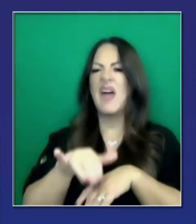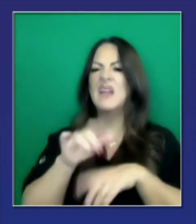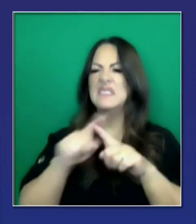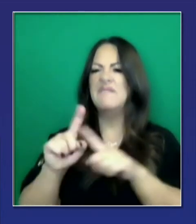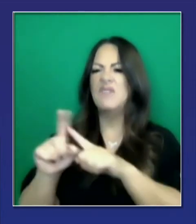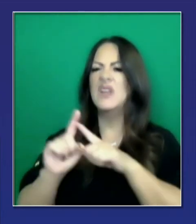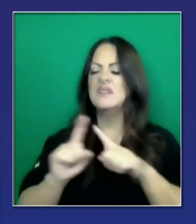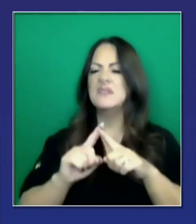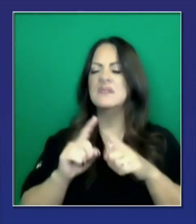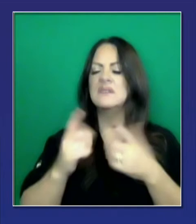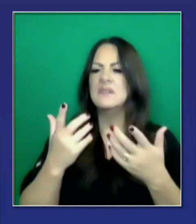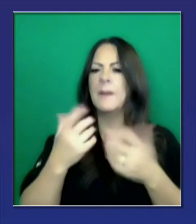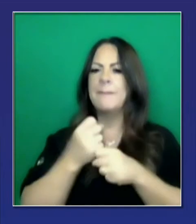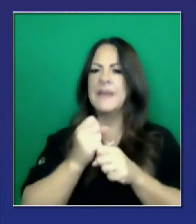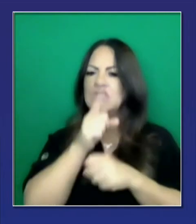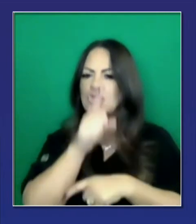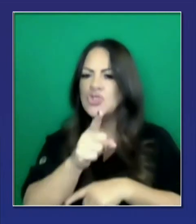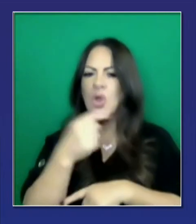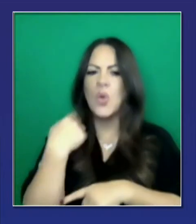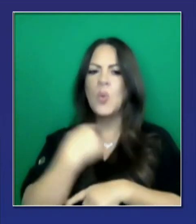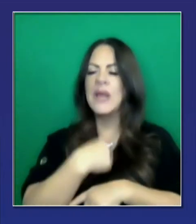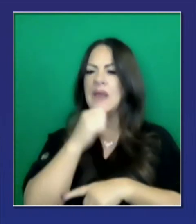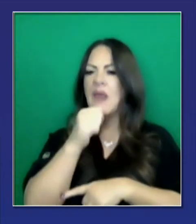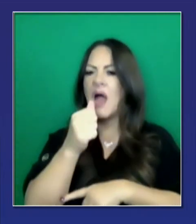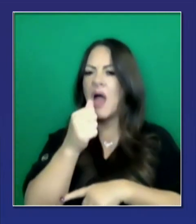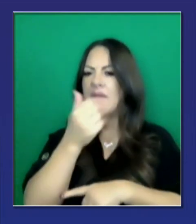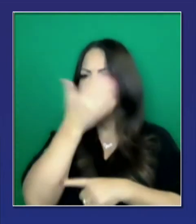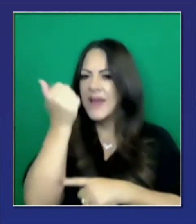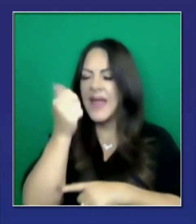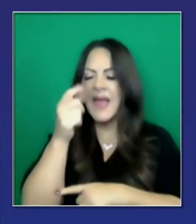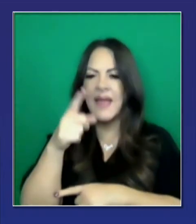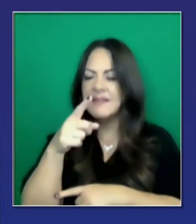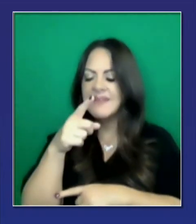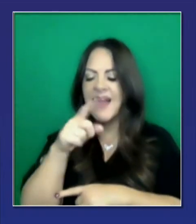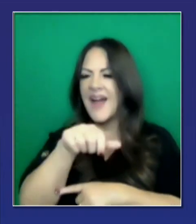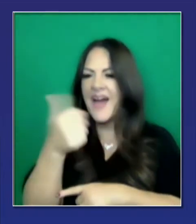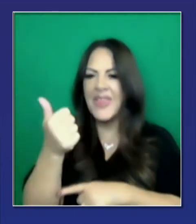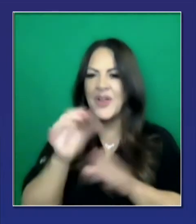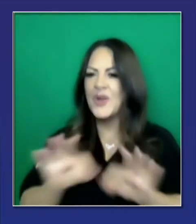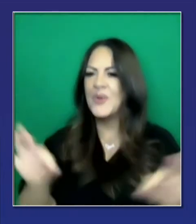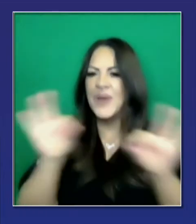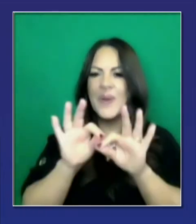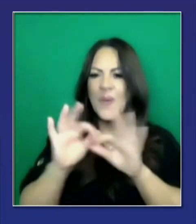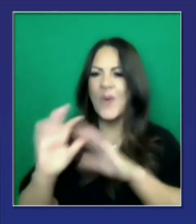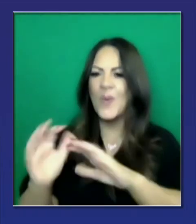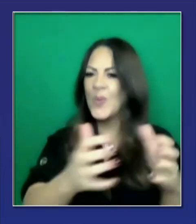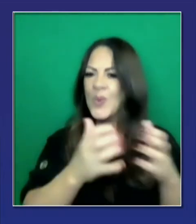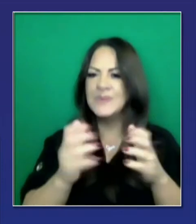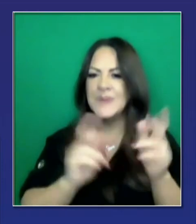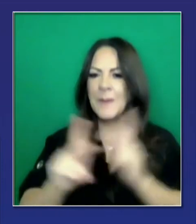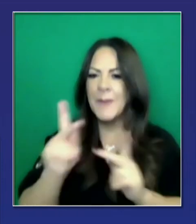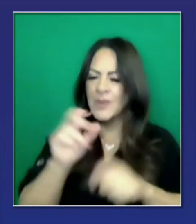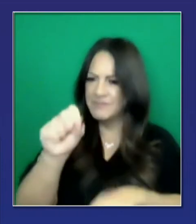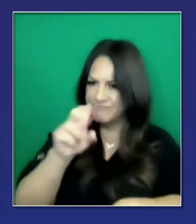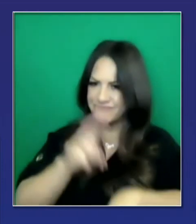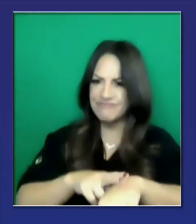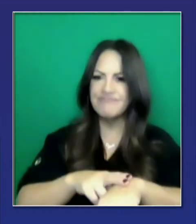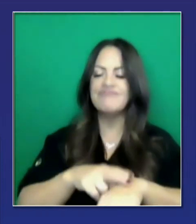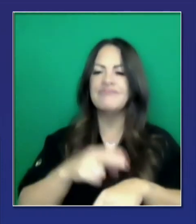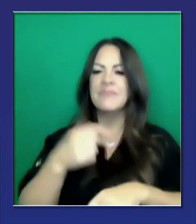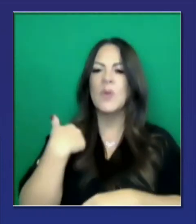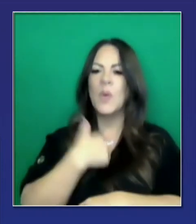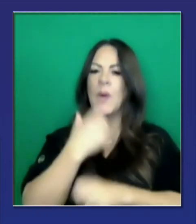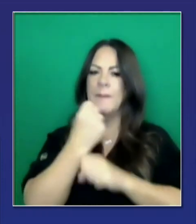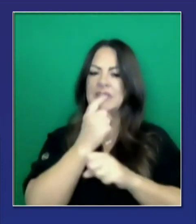coming in, making sure that we don't forget critical populations in the state. Again, all with an eye on